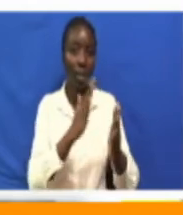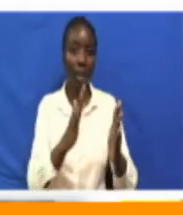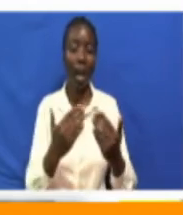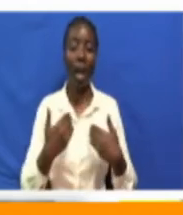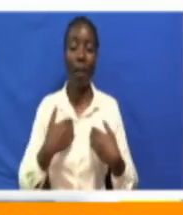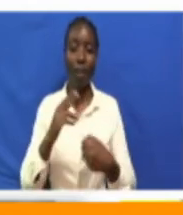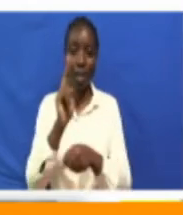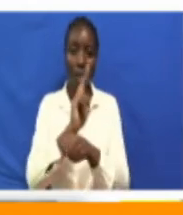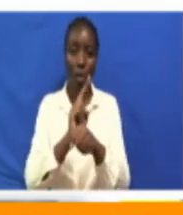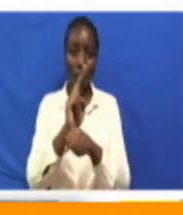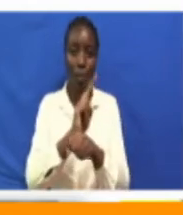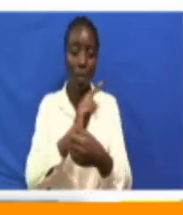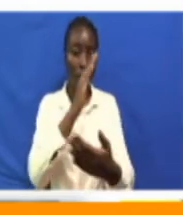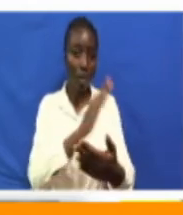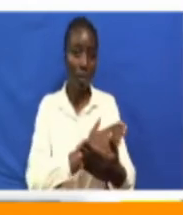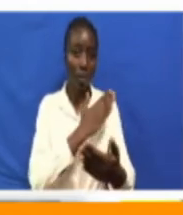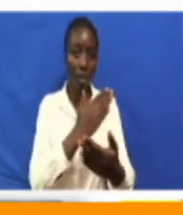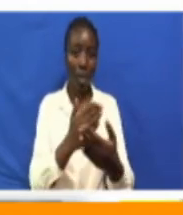vinanda